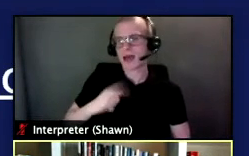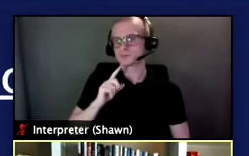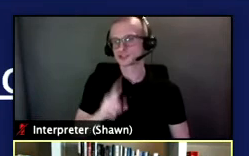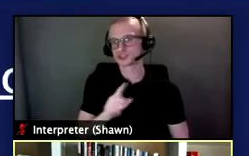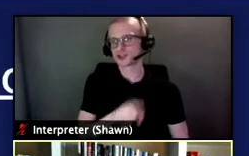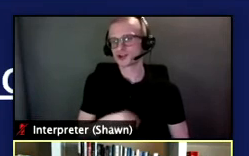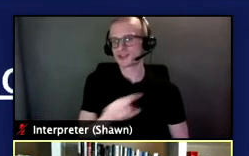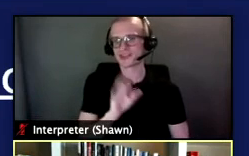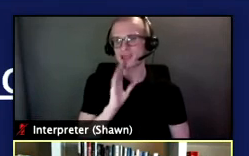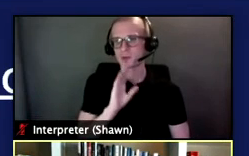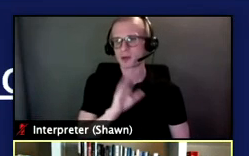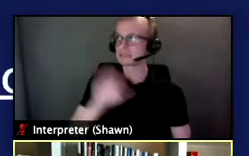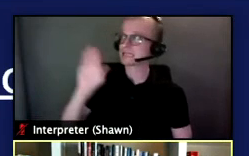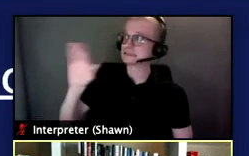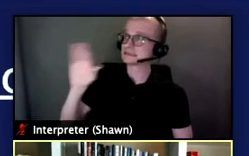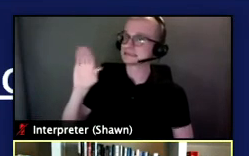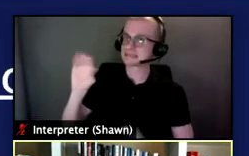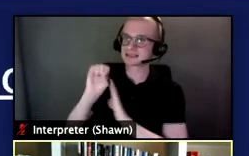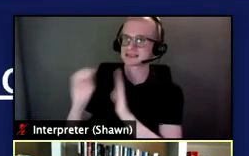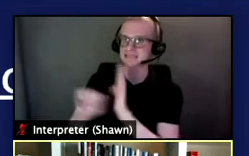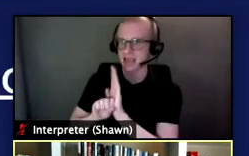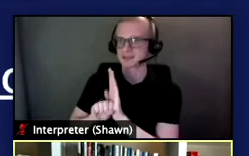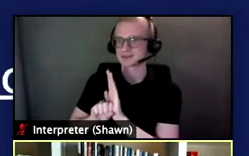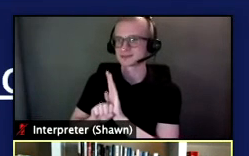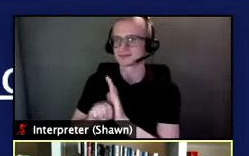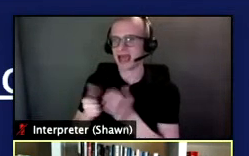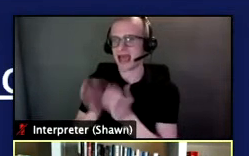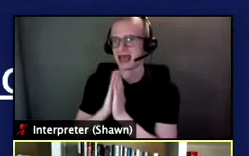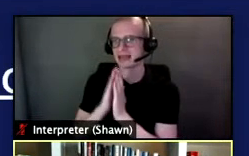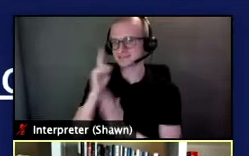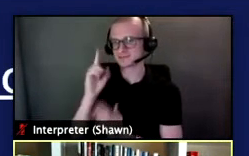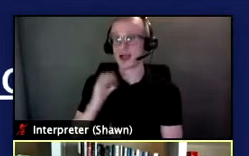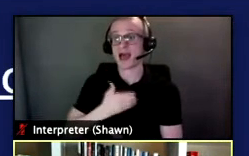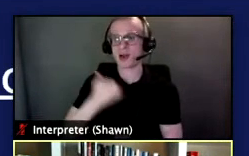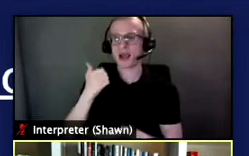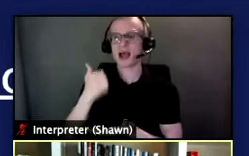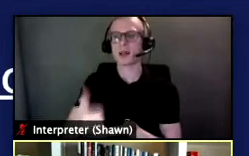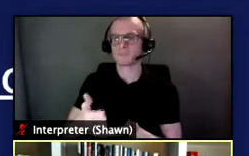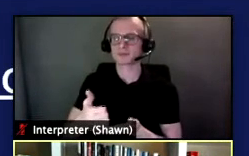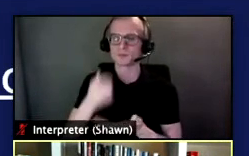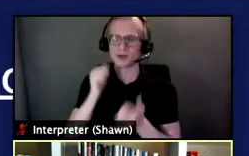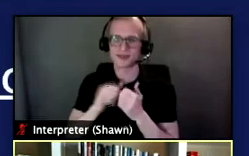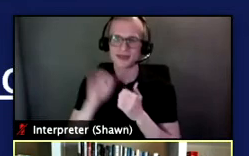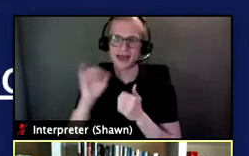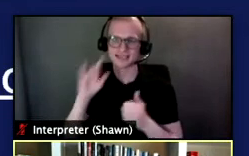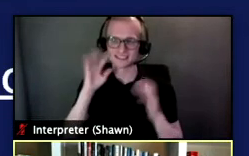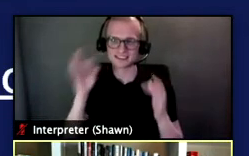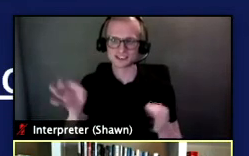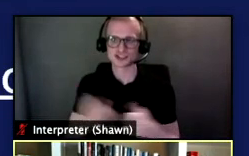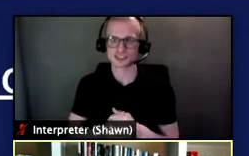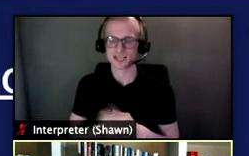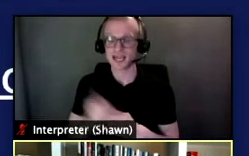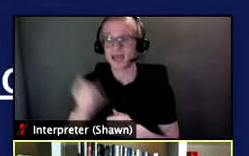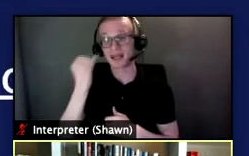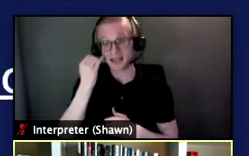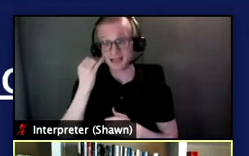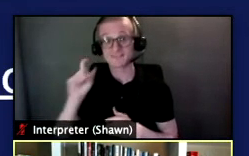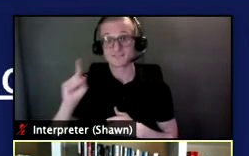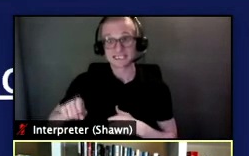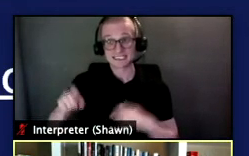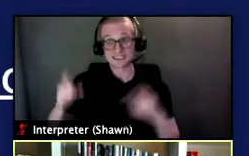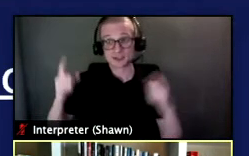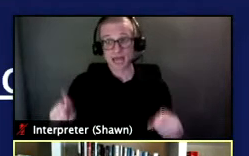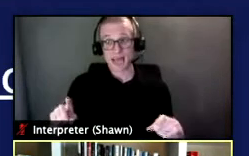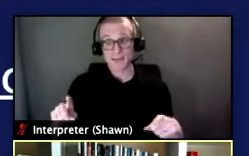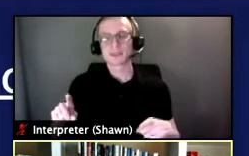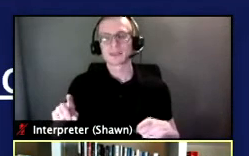to look for our help in making that happen. And I'm sure if we get to a place where that needs to happen, we'll be having